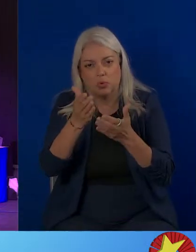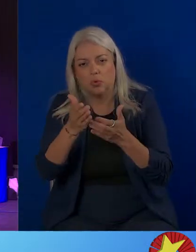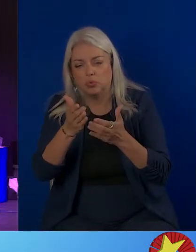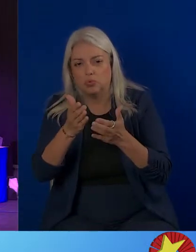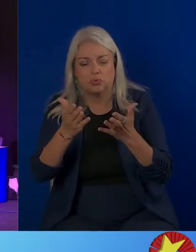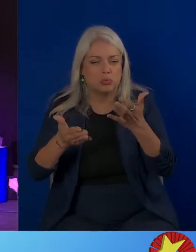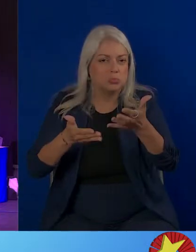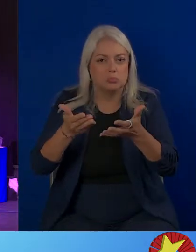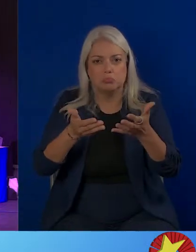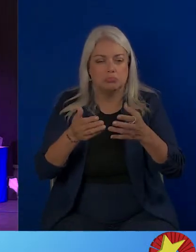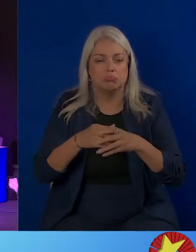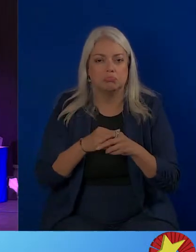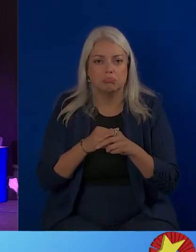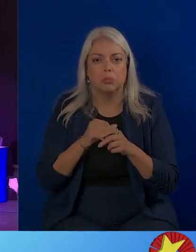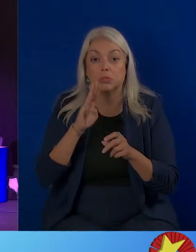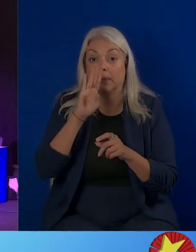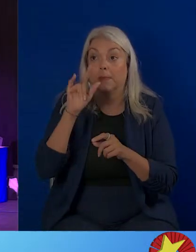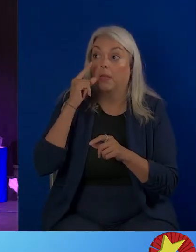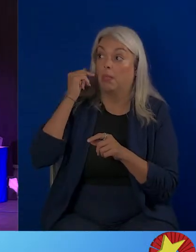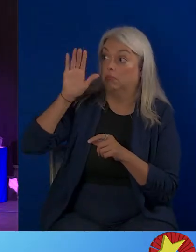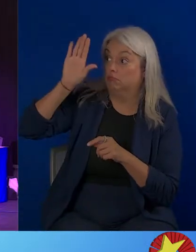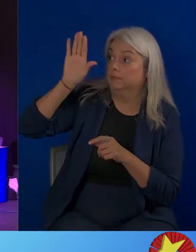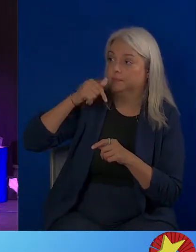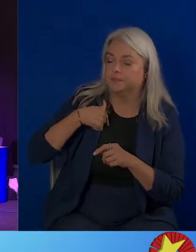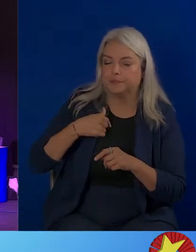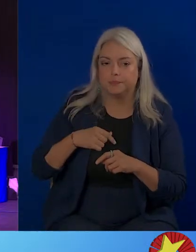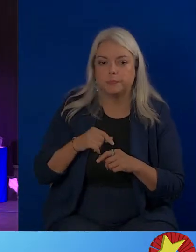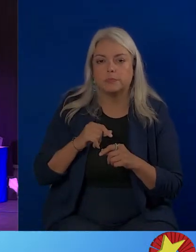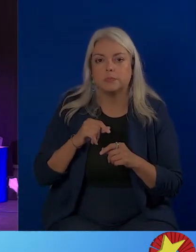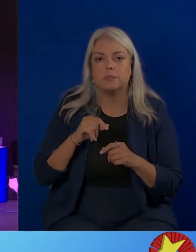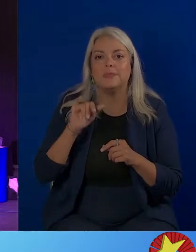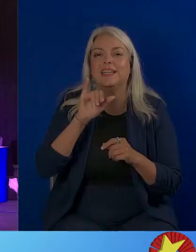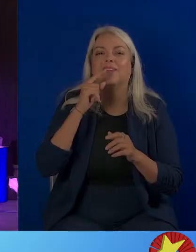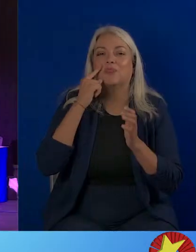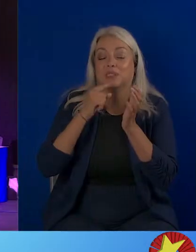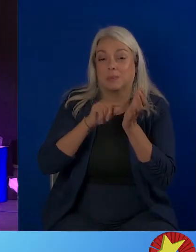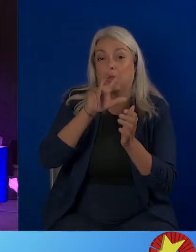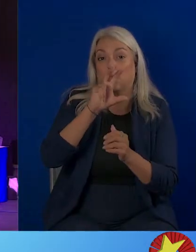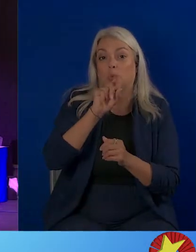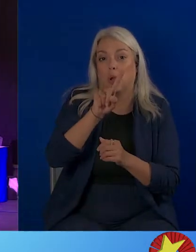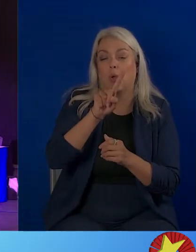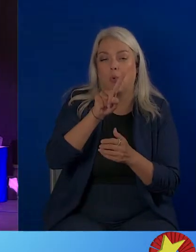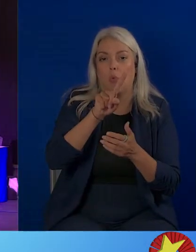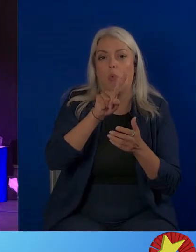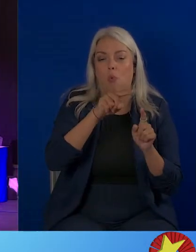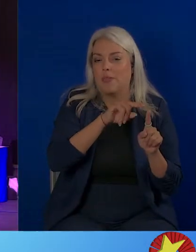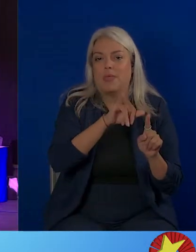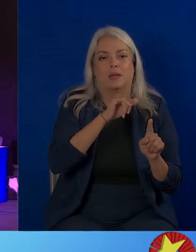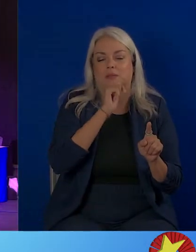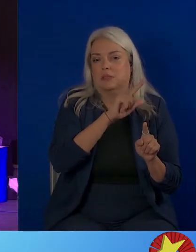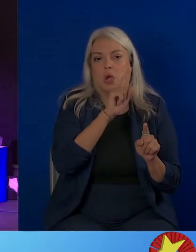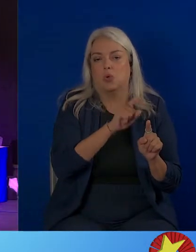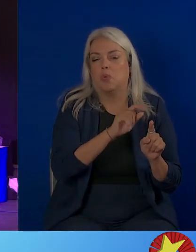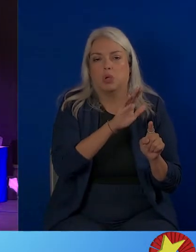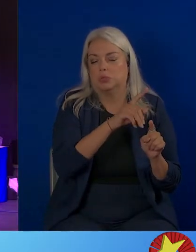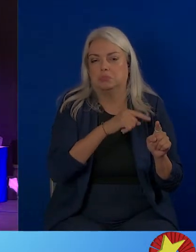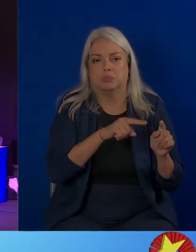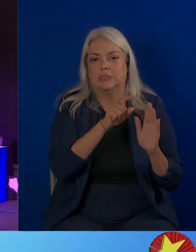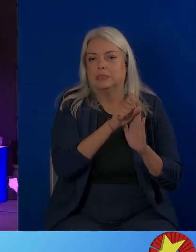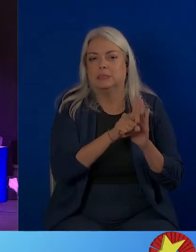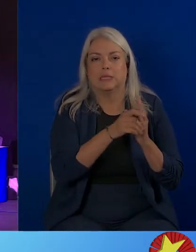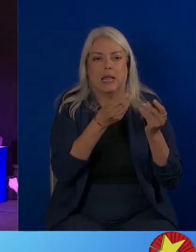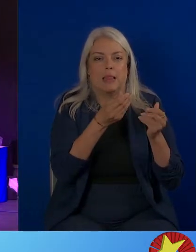the process of making. So this is Bill. The things like 301, that's not a question. State land, not a